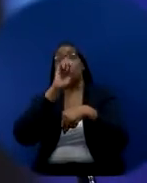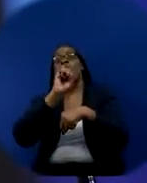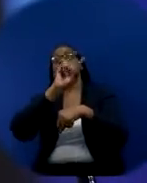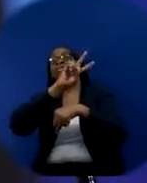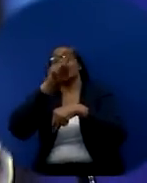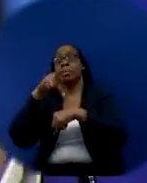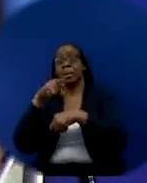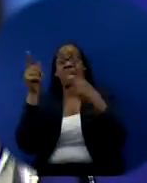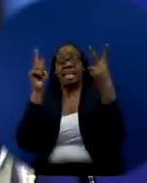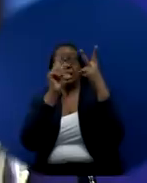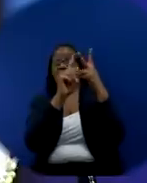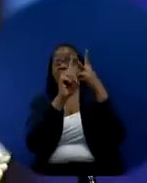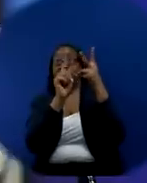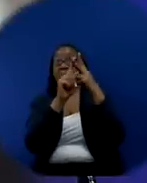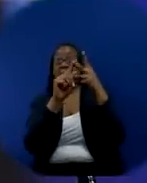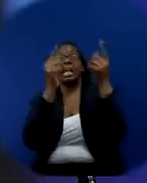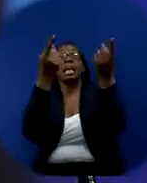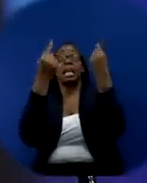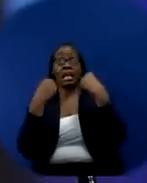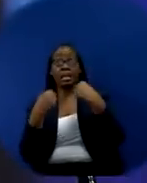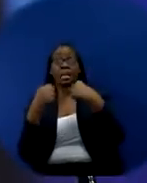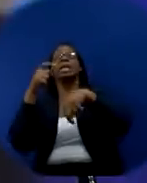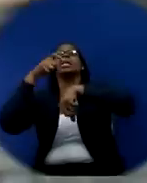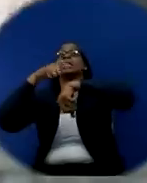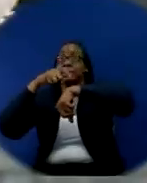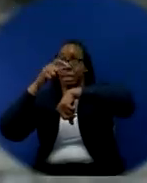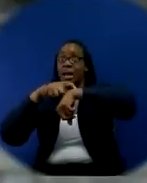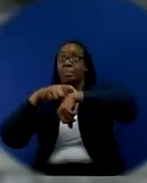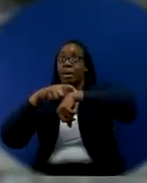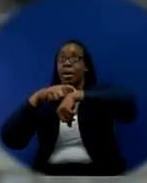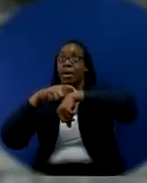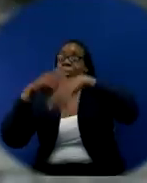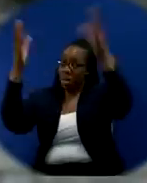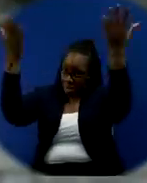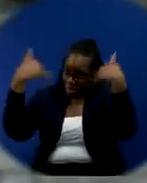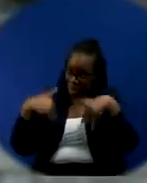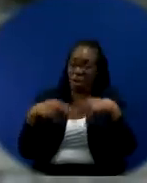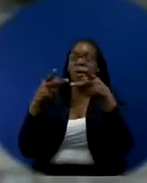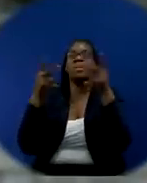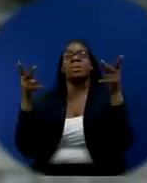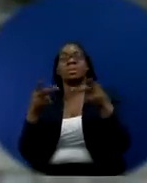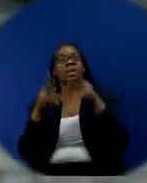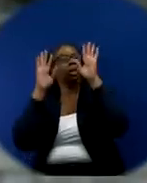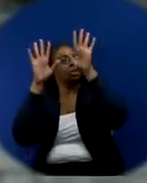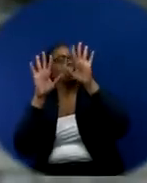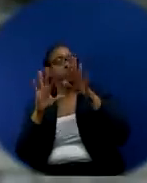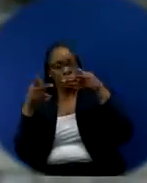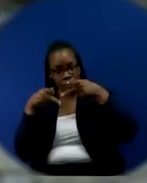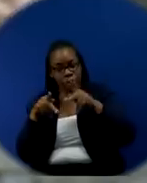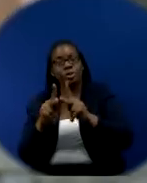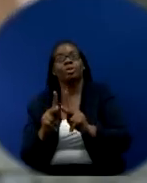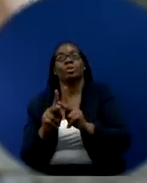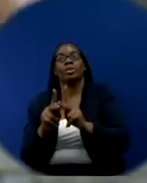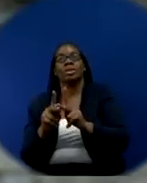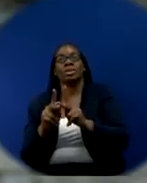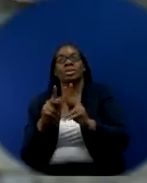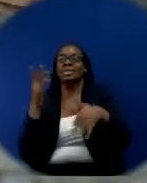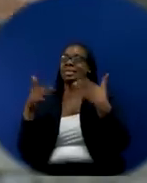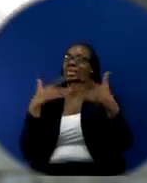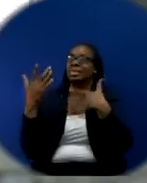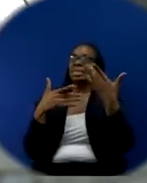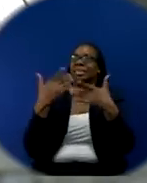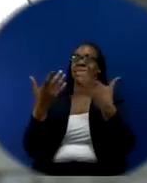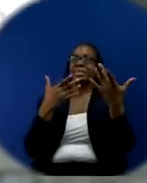be there. Second invitation, it's time. Come on over to my place. It's going to be a great opportunity for us to enjoy the